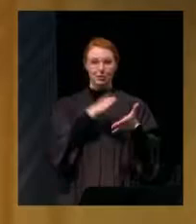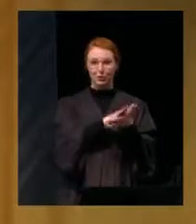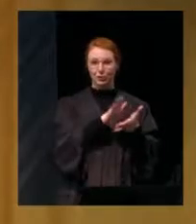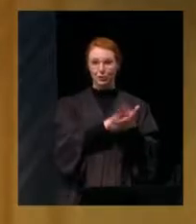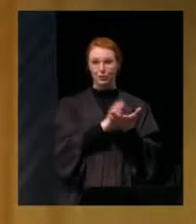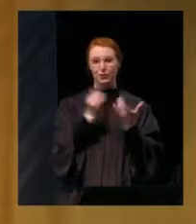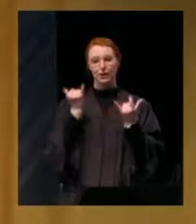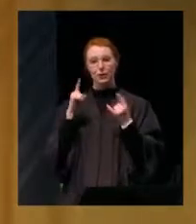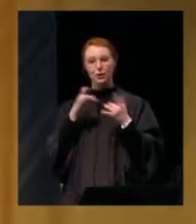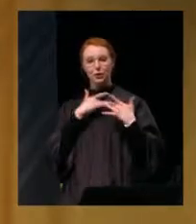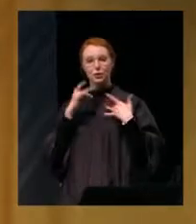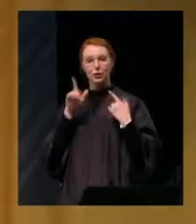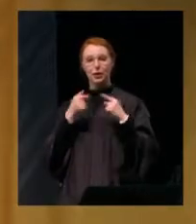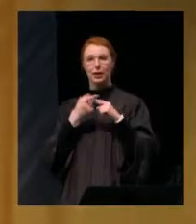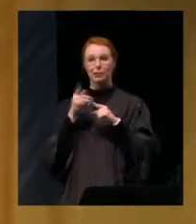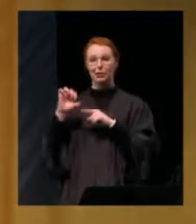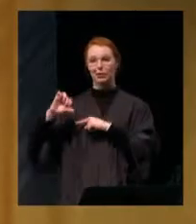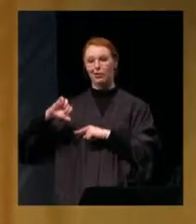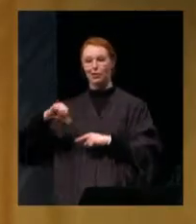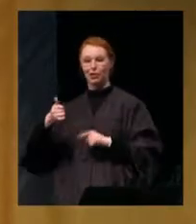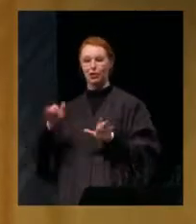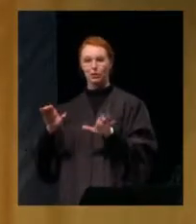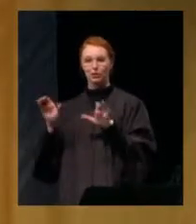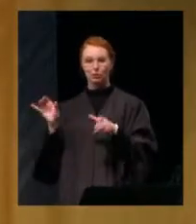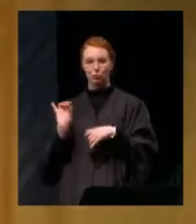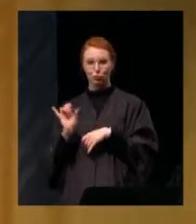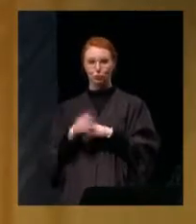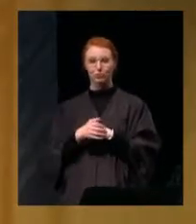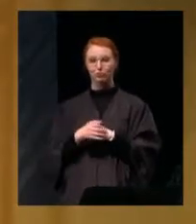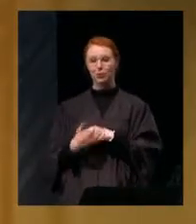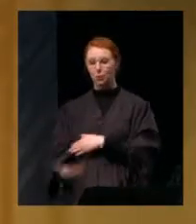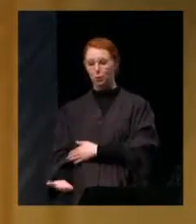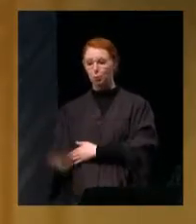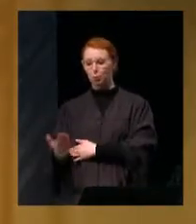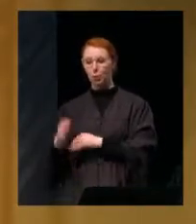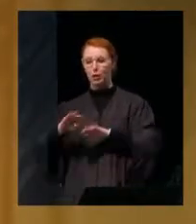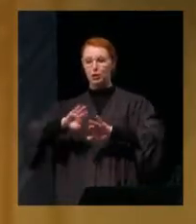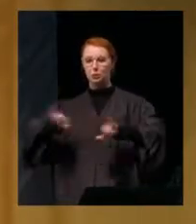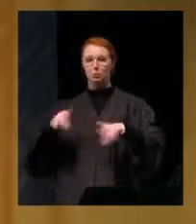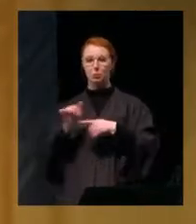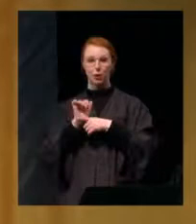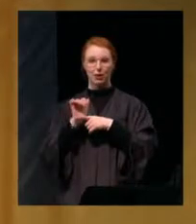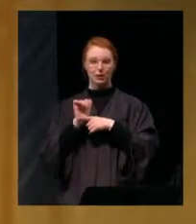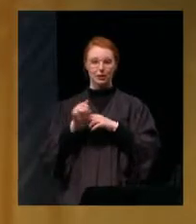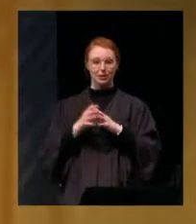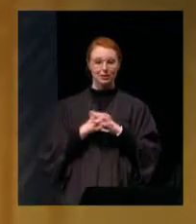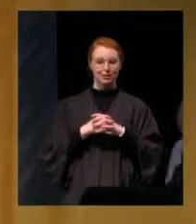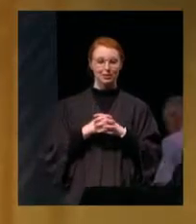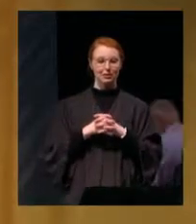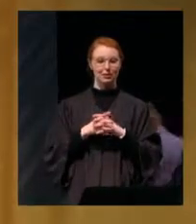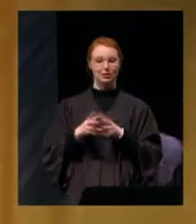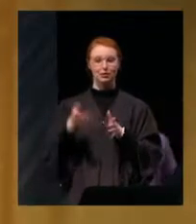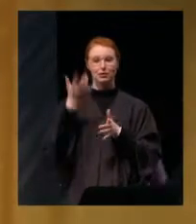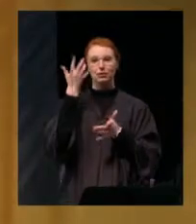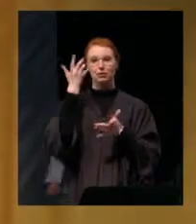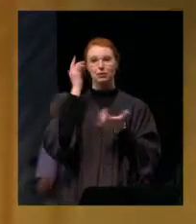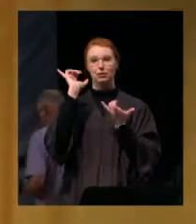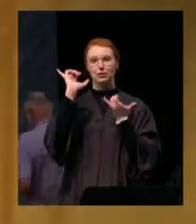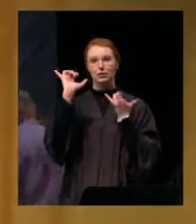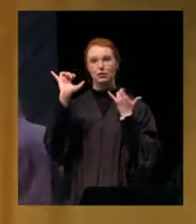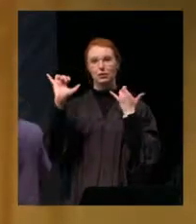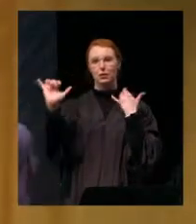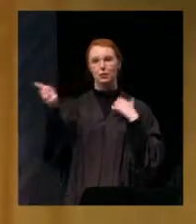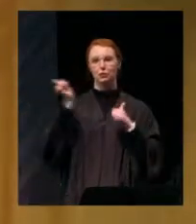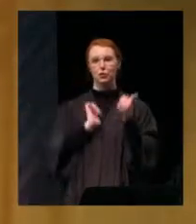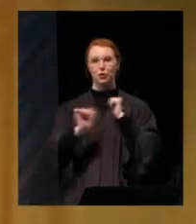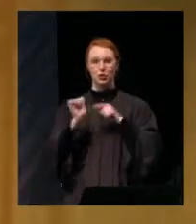we had to worry about our extracurriculars. The early morning swimming practices, the never-ending musical rehearsals,